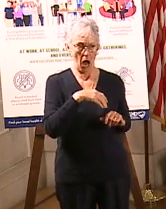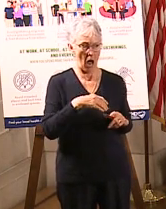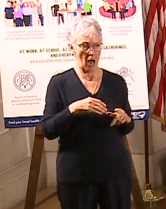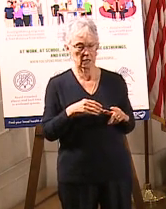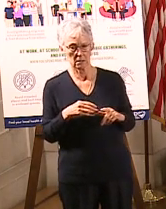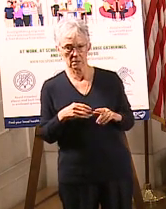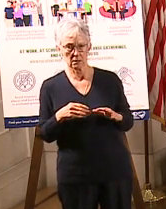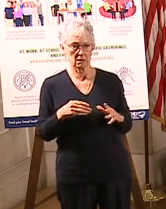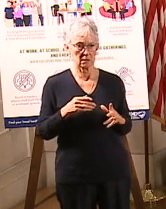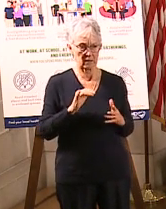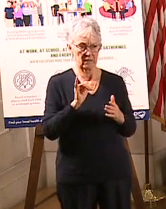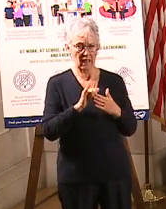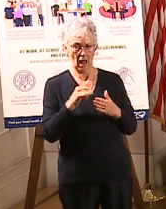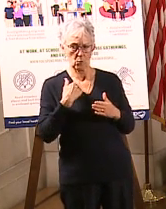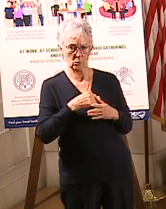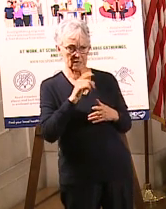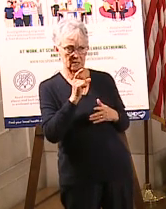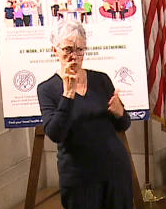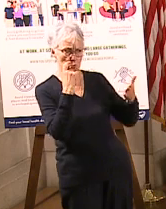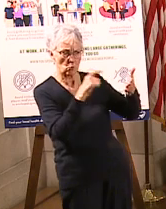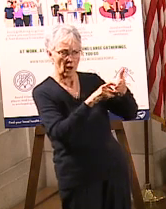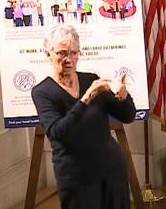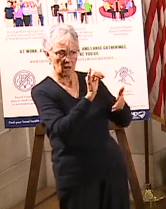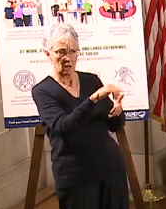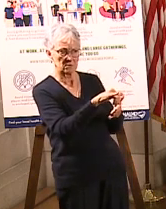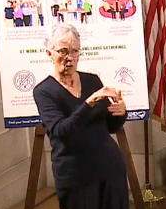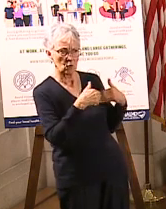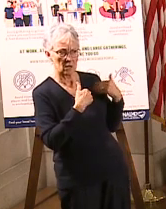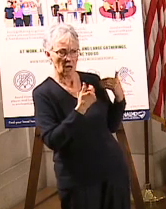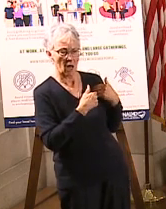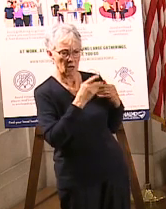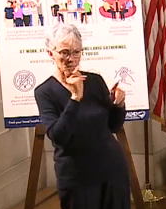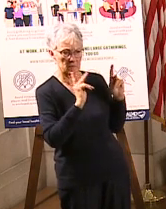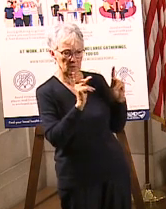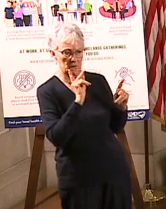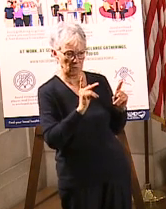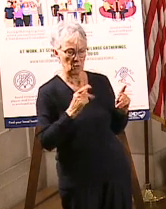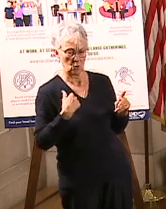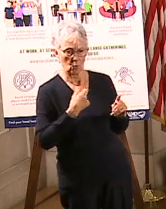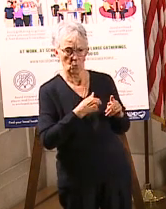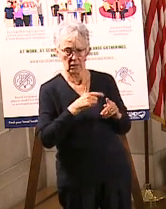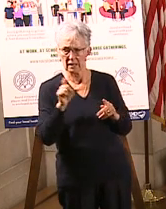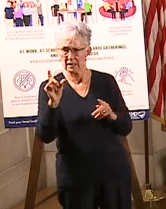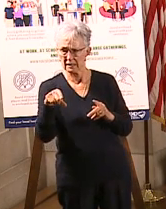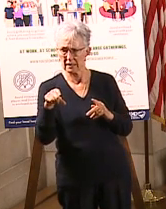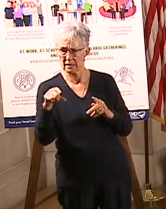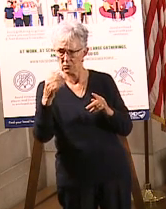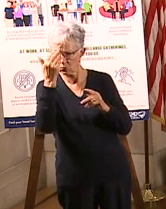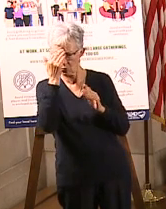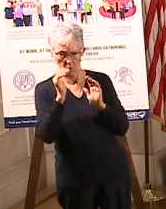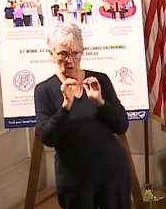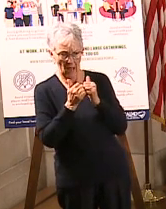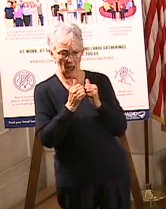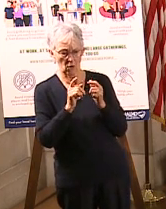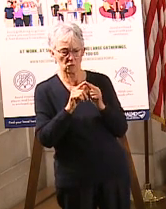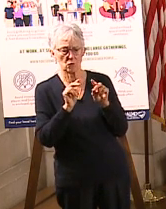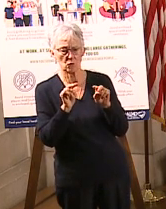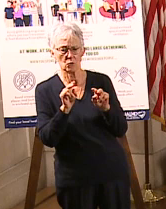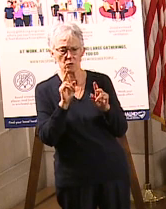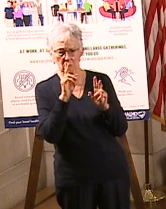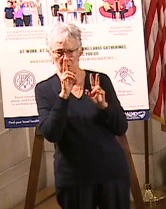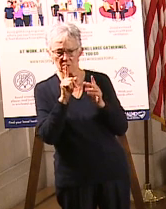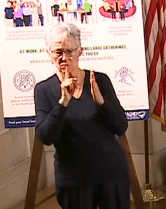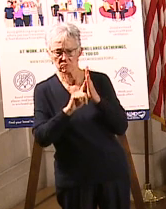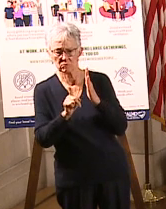Attorney General and health professionals work to train, for example, emergency room staff to be able to look for the warning signs and so